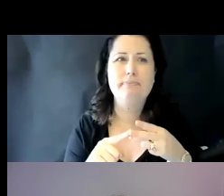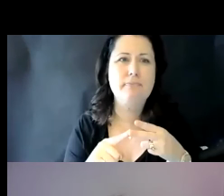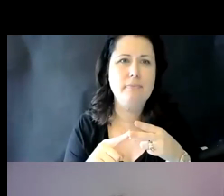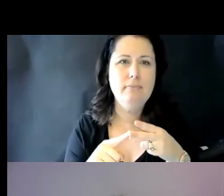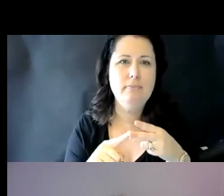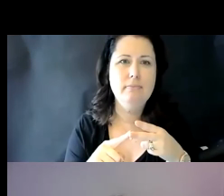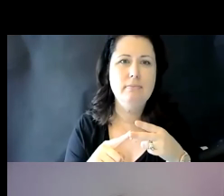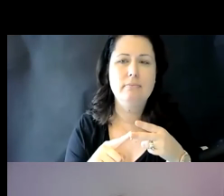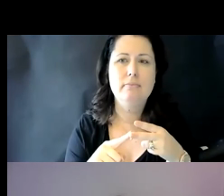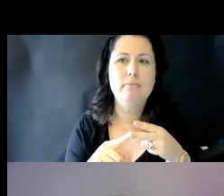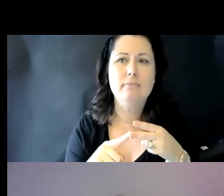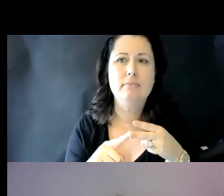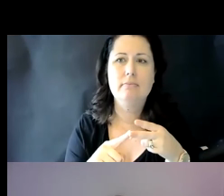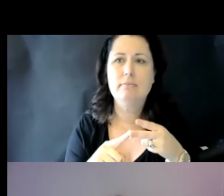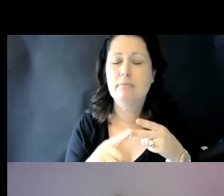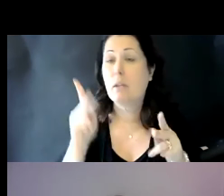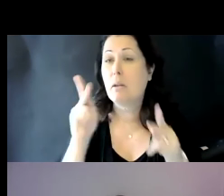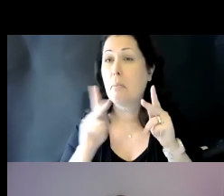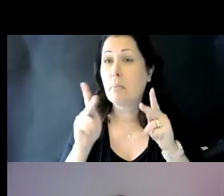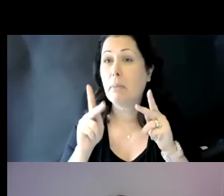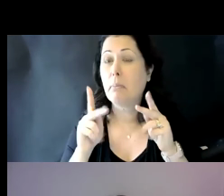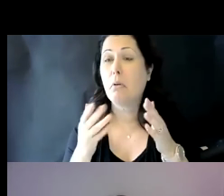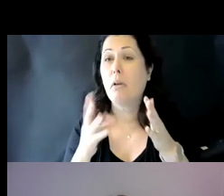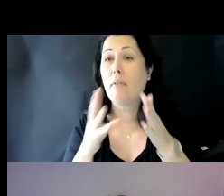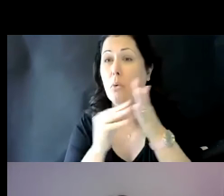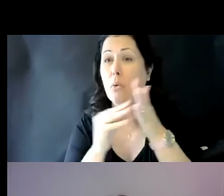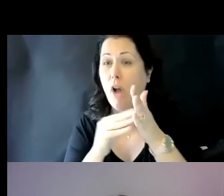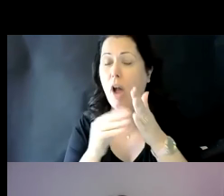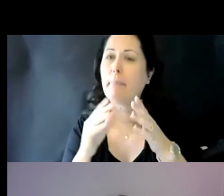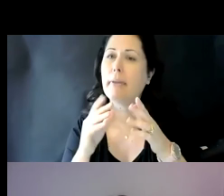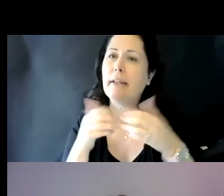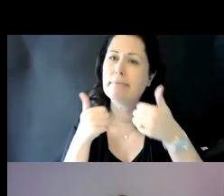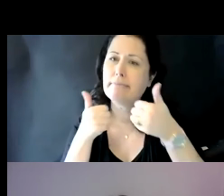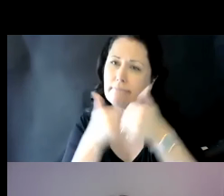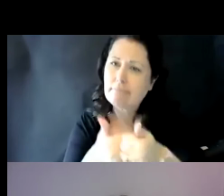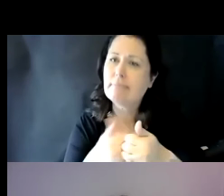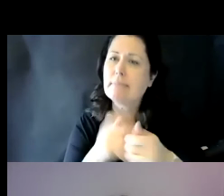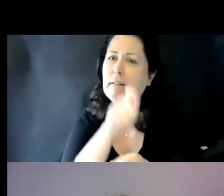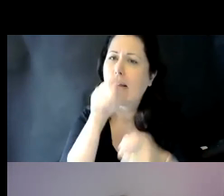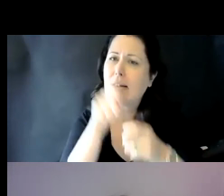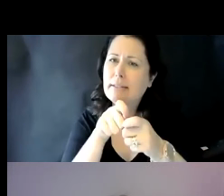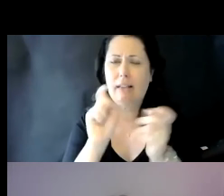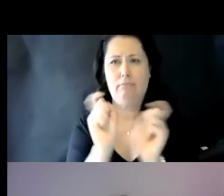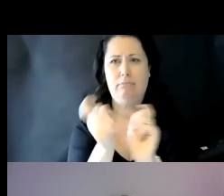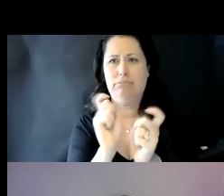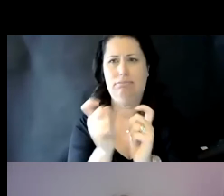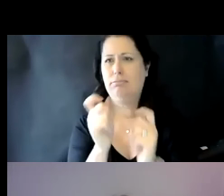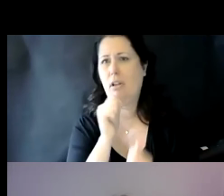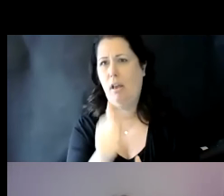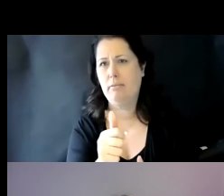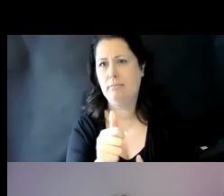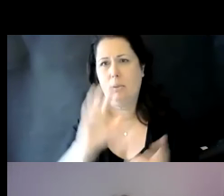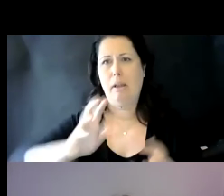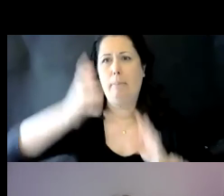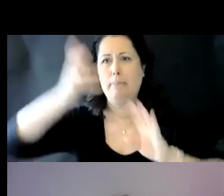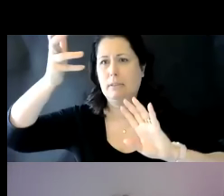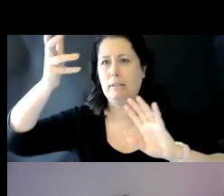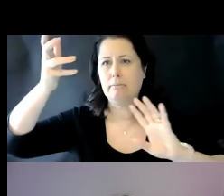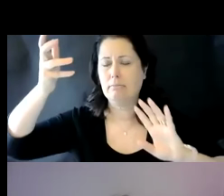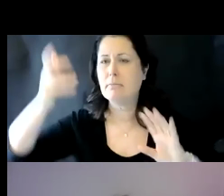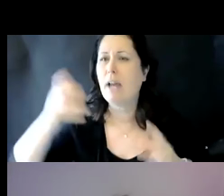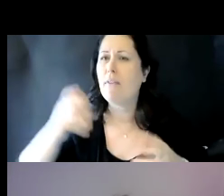that people reproduce it faithfully so that they don't actually start messing around with it and upset the kind of factor structure